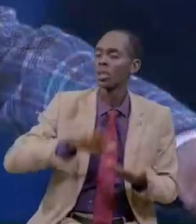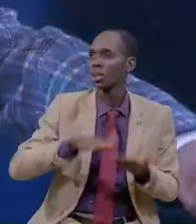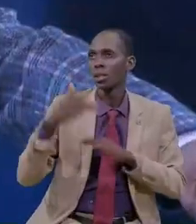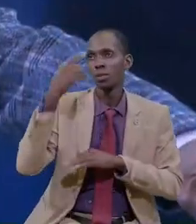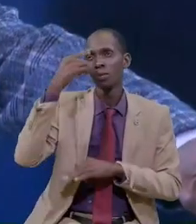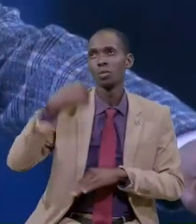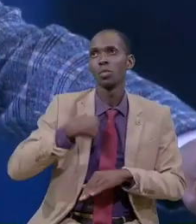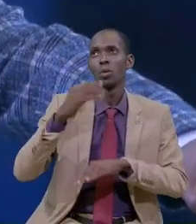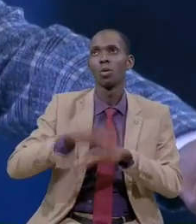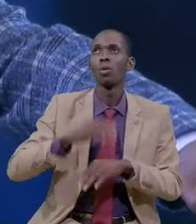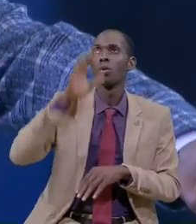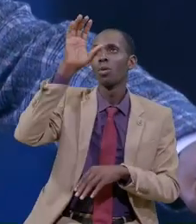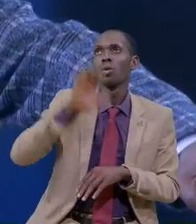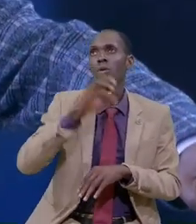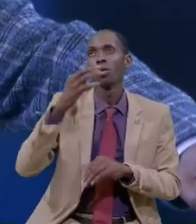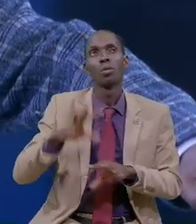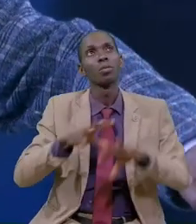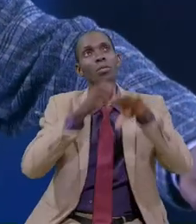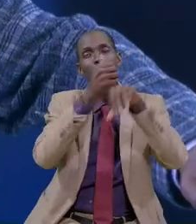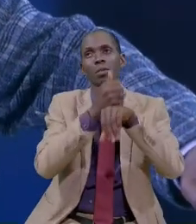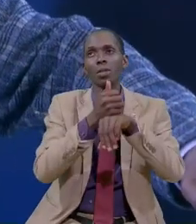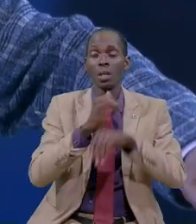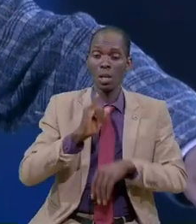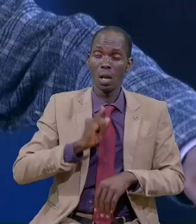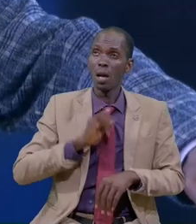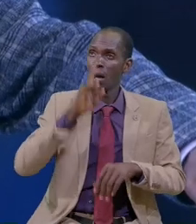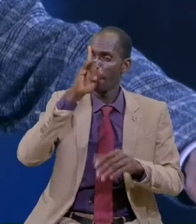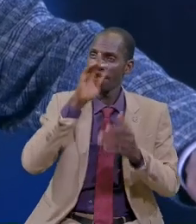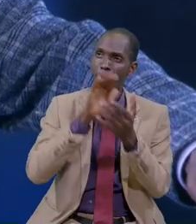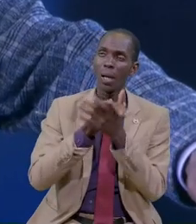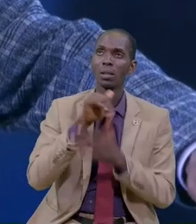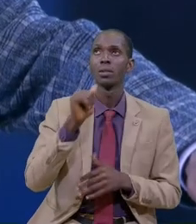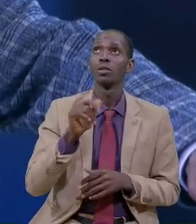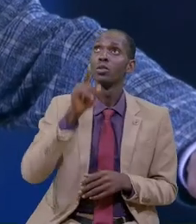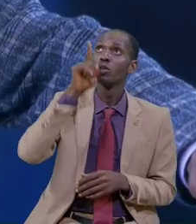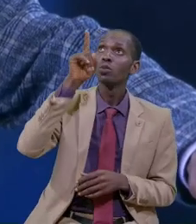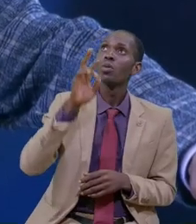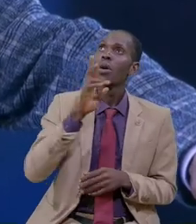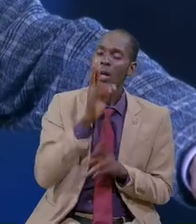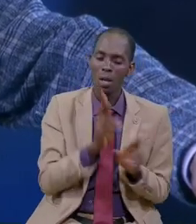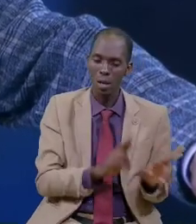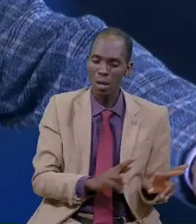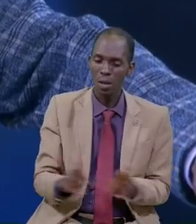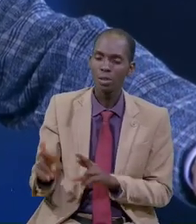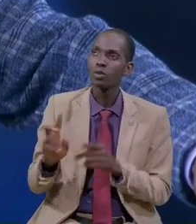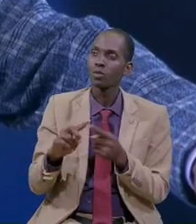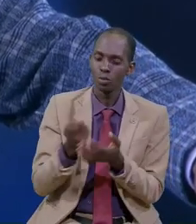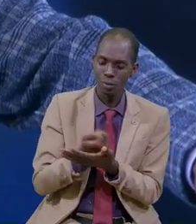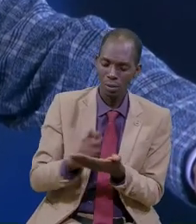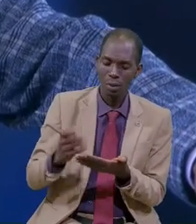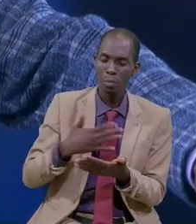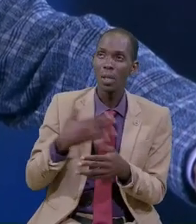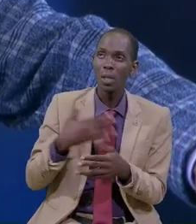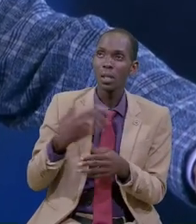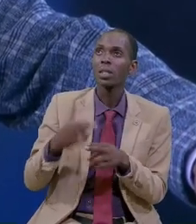Calvary. Tu es mort pour moi sur la croix du calvaire. I believe. Je crois. You are ready to write my name in the book of life. Tu es prêt à écrire